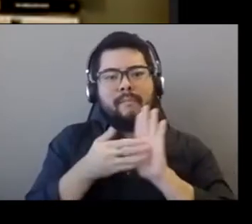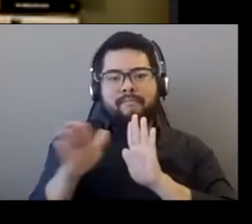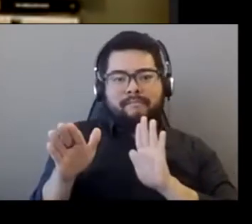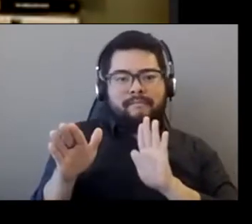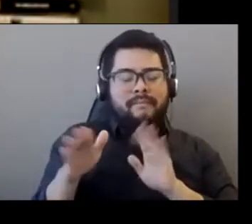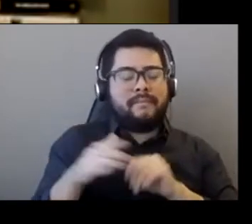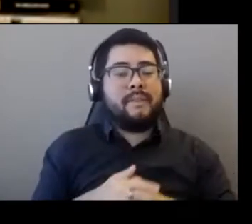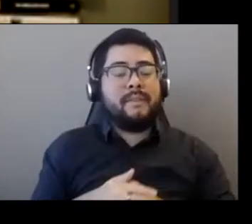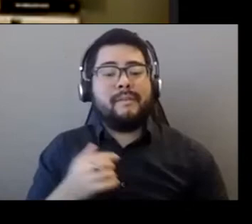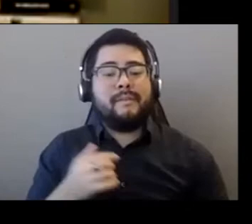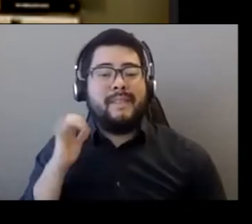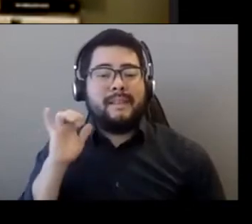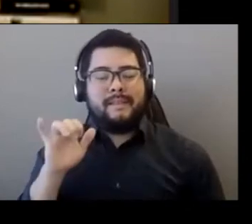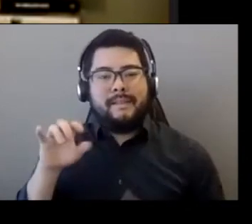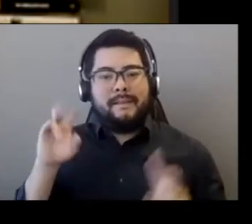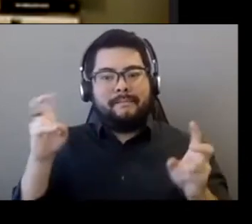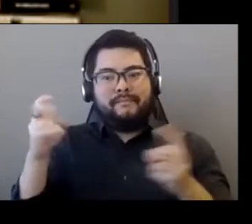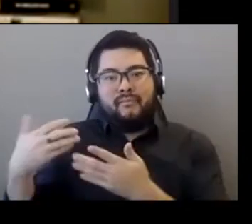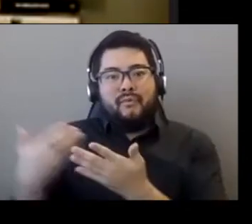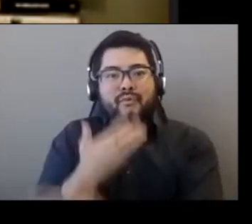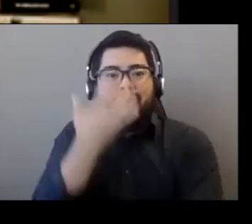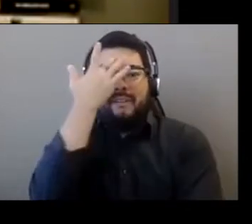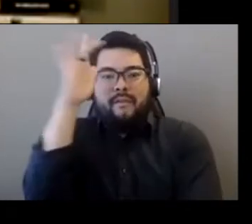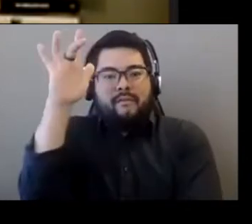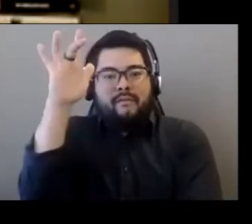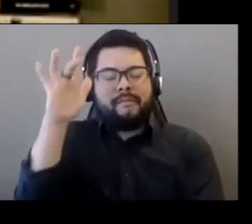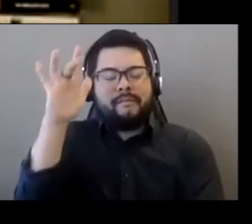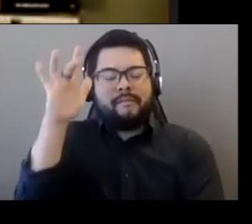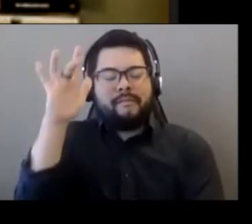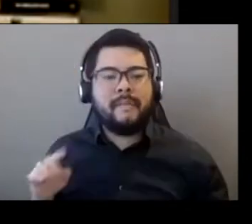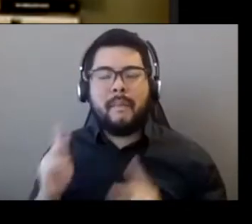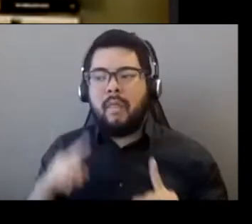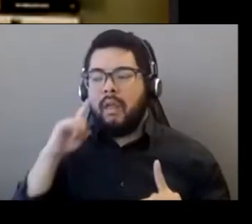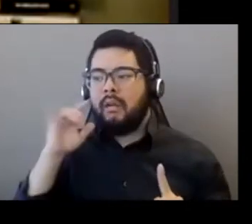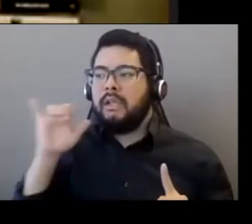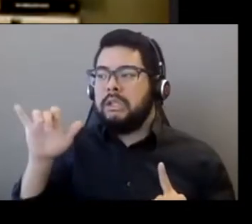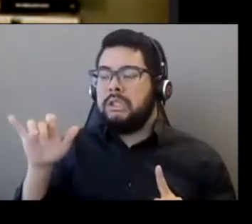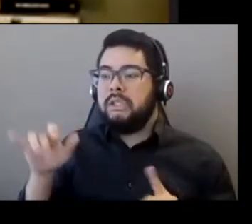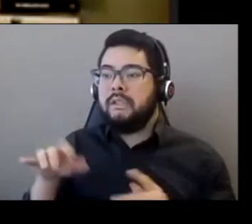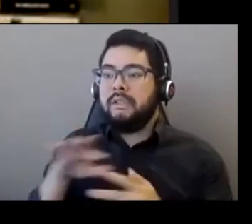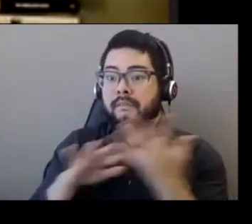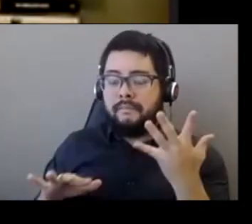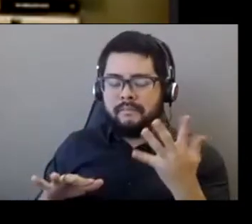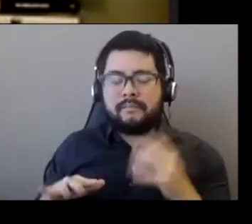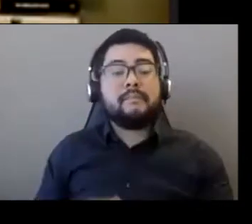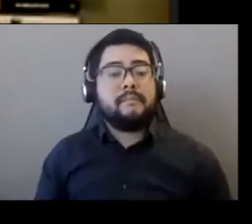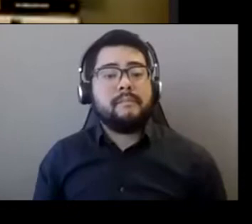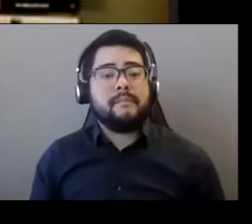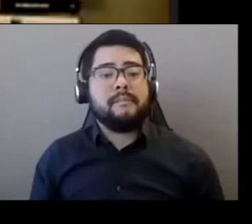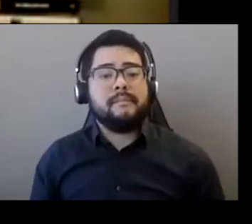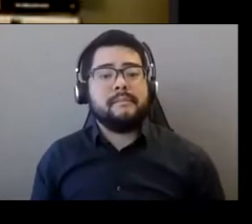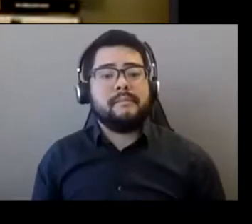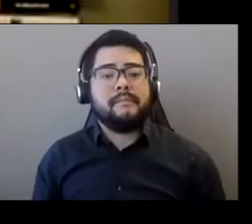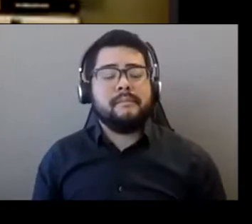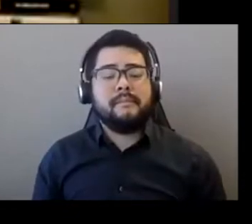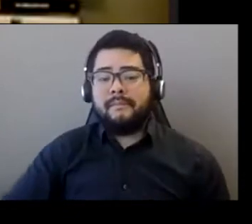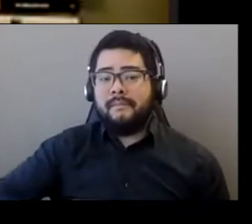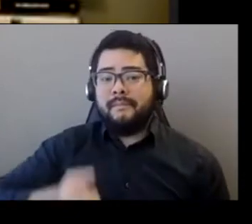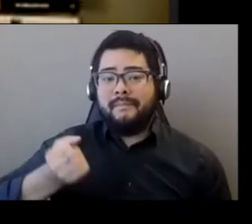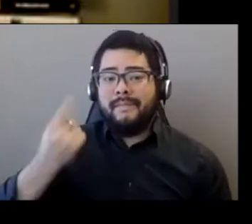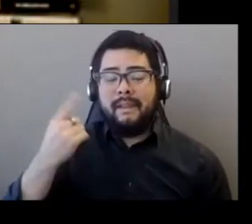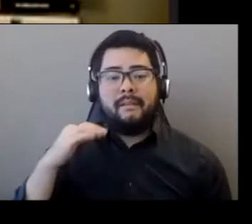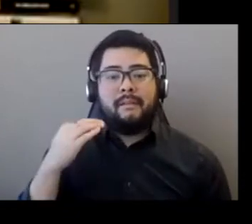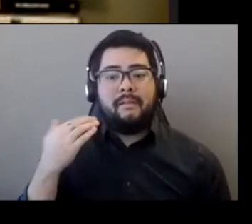of our revolution. So thinking about this method, we decided this is going to be the method of our